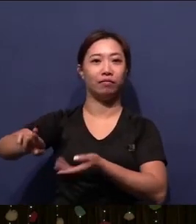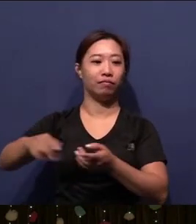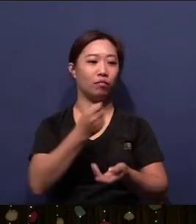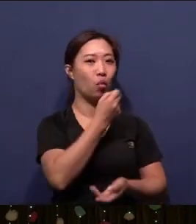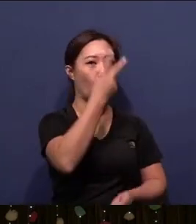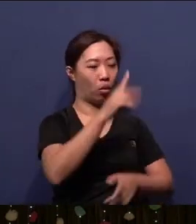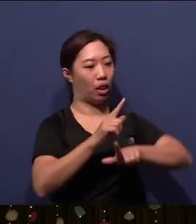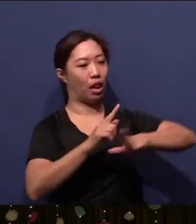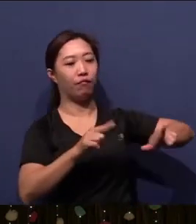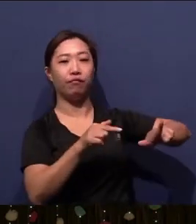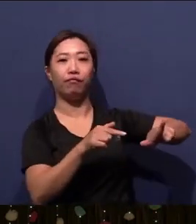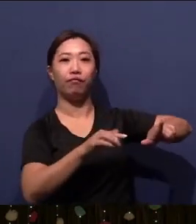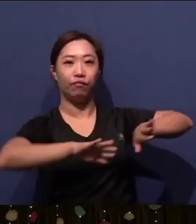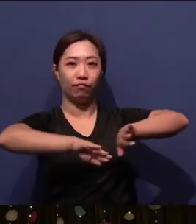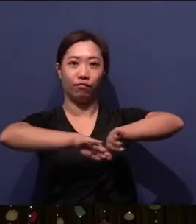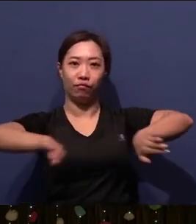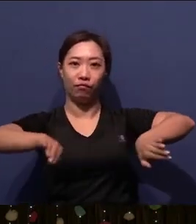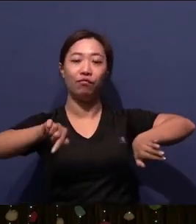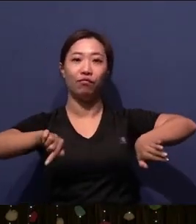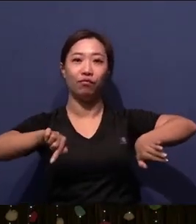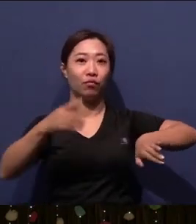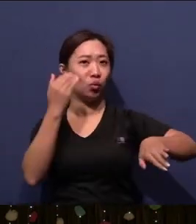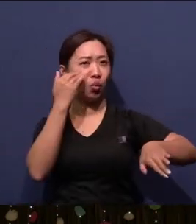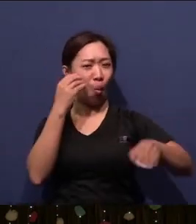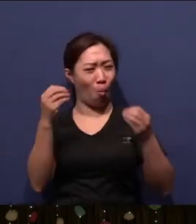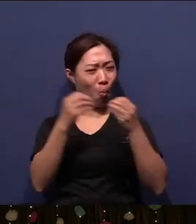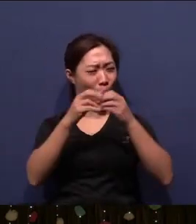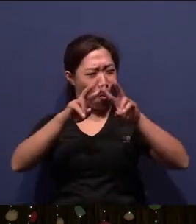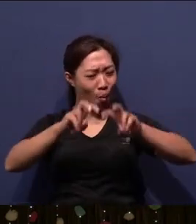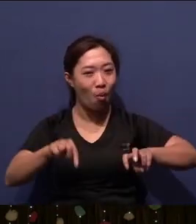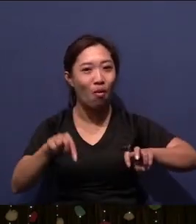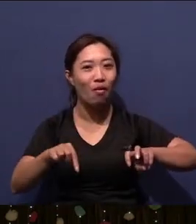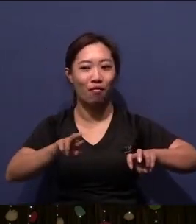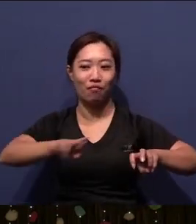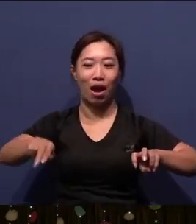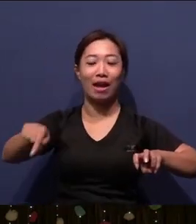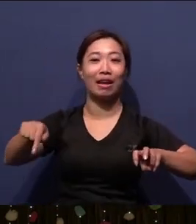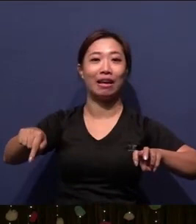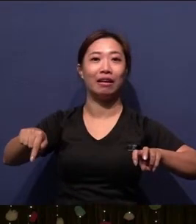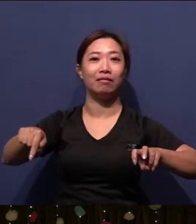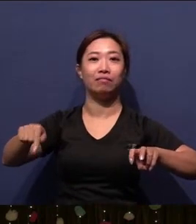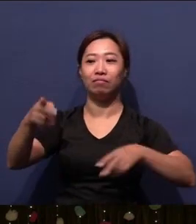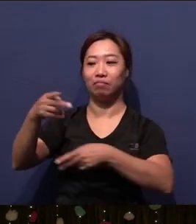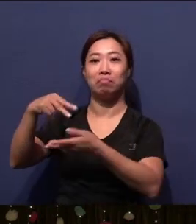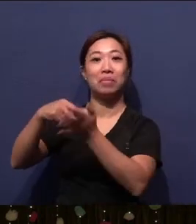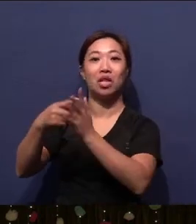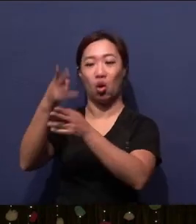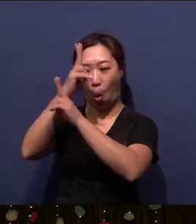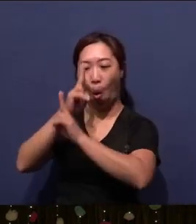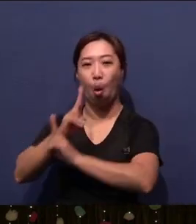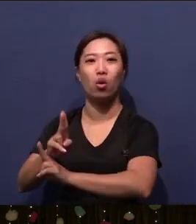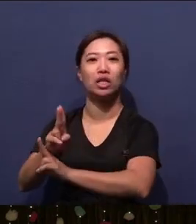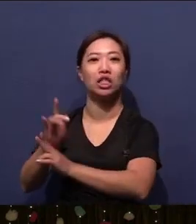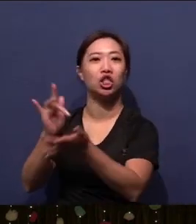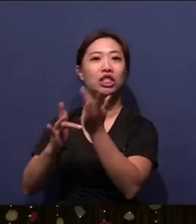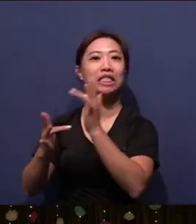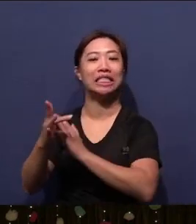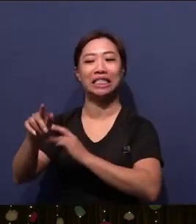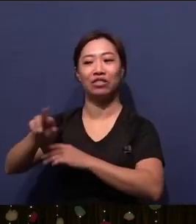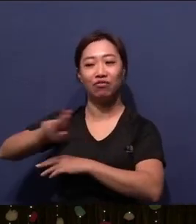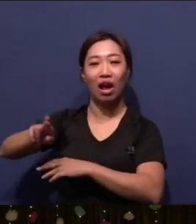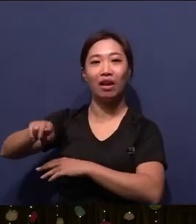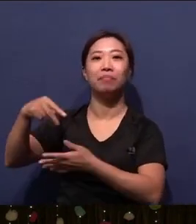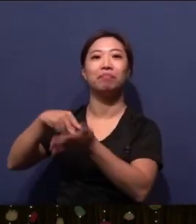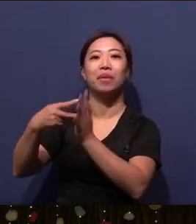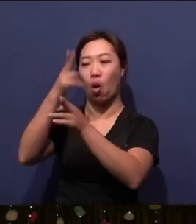left. And if you know more, on the right side of Jesus is a place of honor. On Jesus' right side is a place